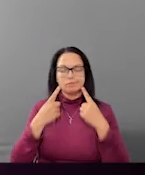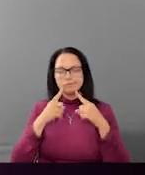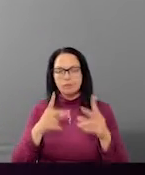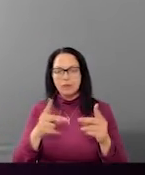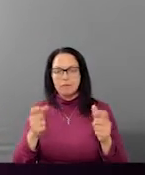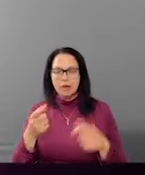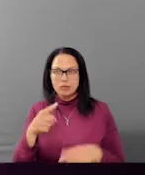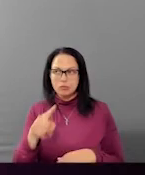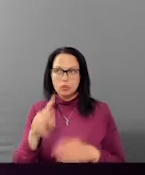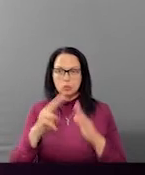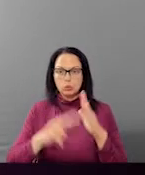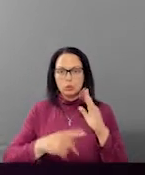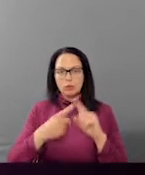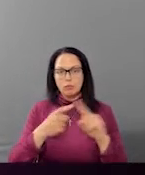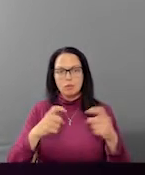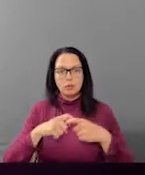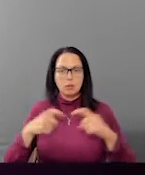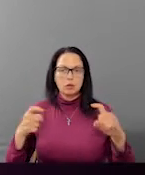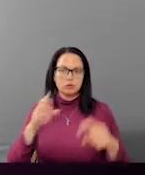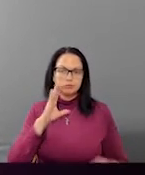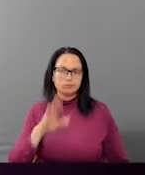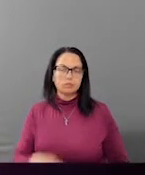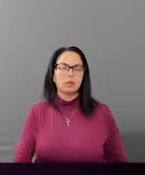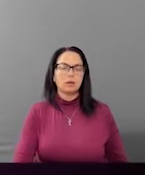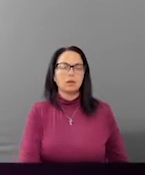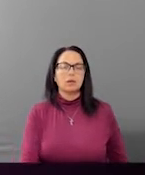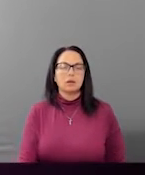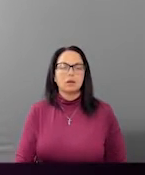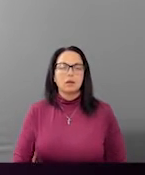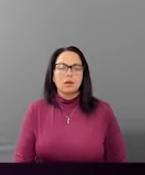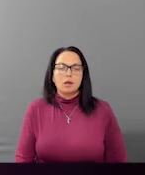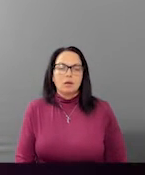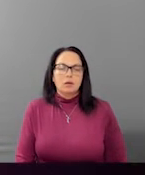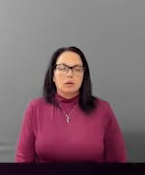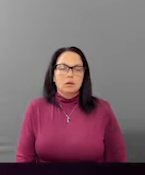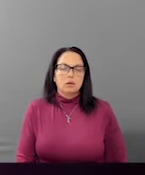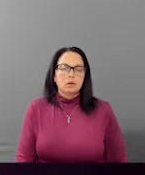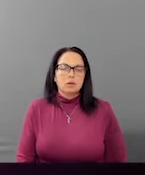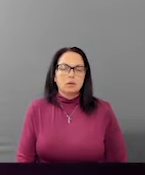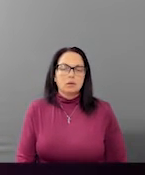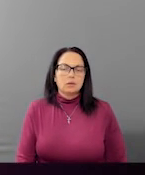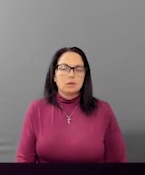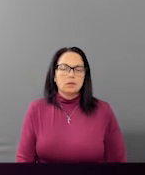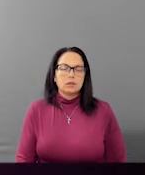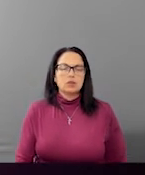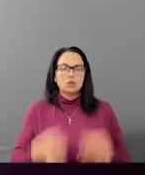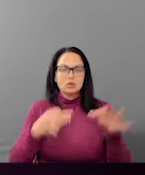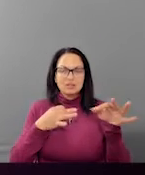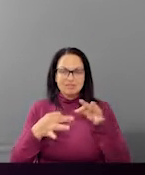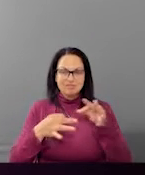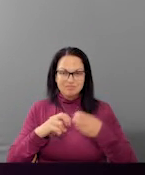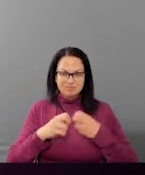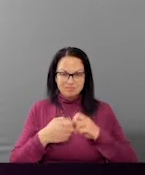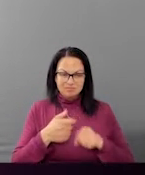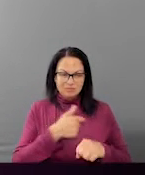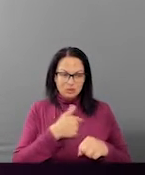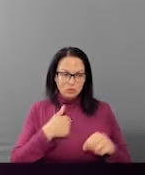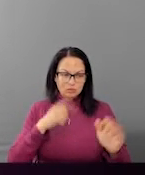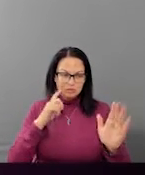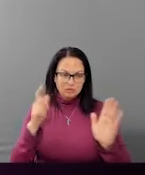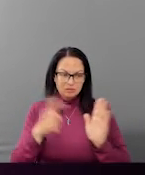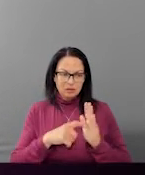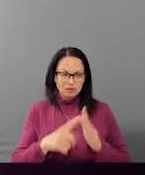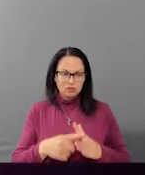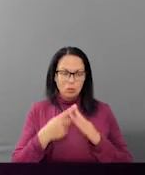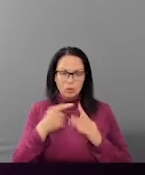for you to read from the blockchain. Now, to really kind of illustrate the problem that we solve, I first want to start with what this